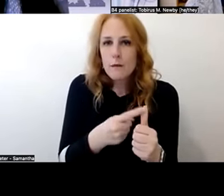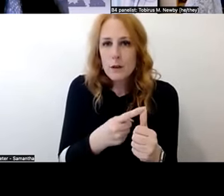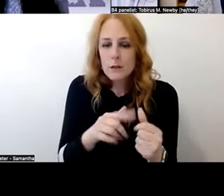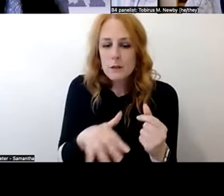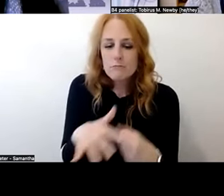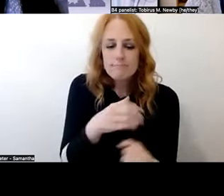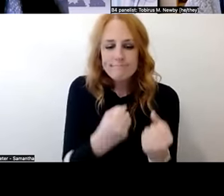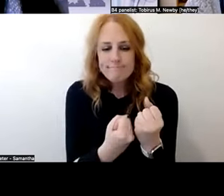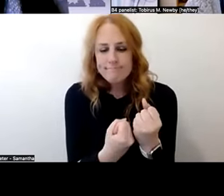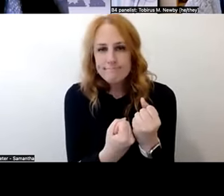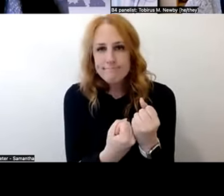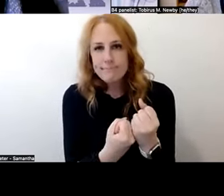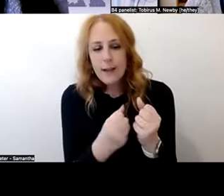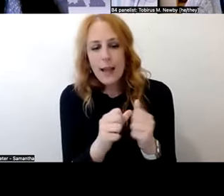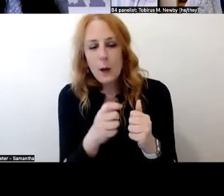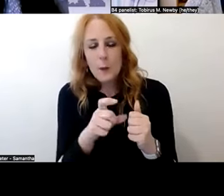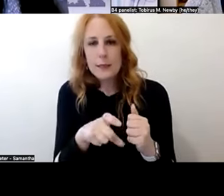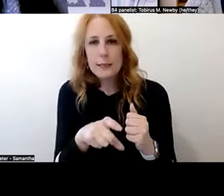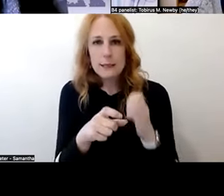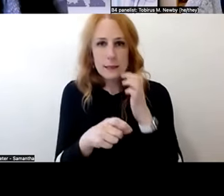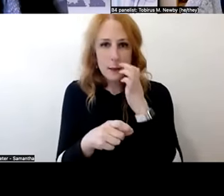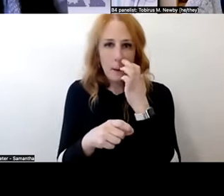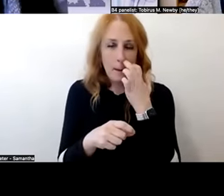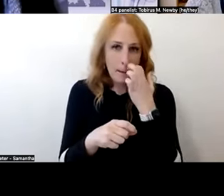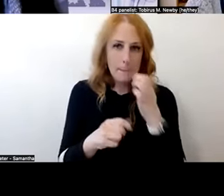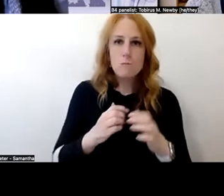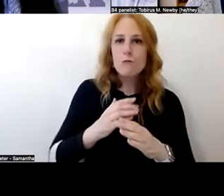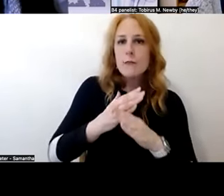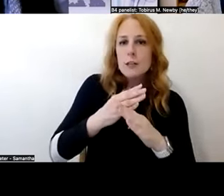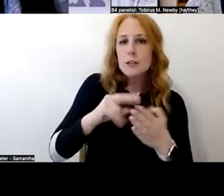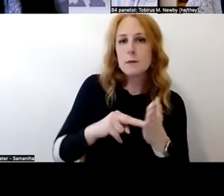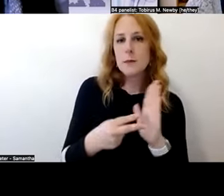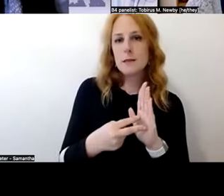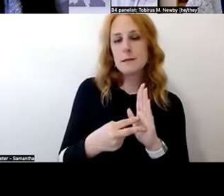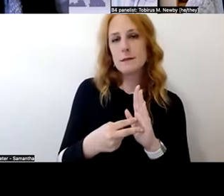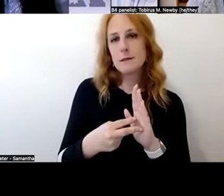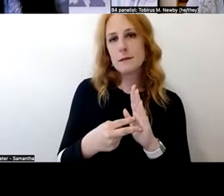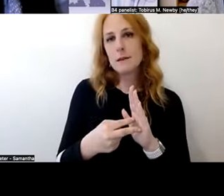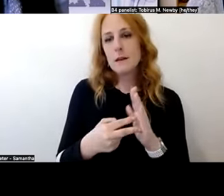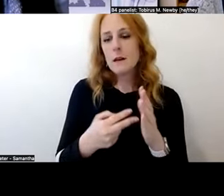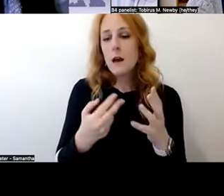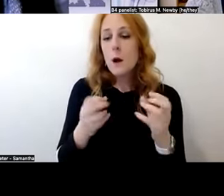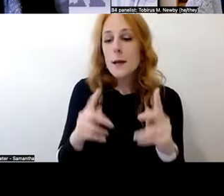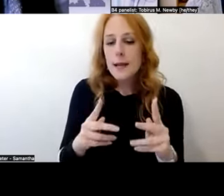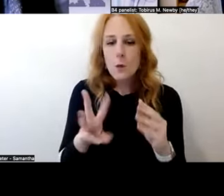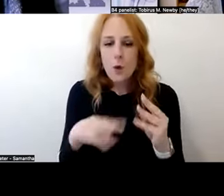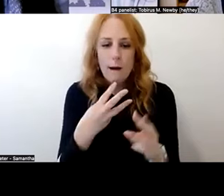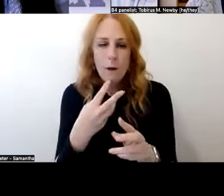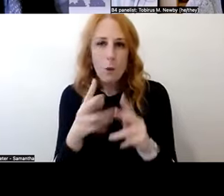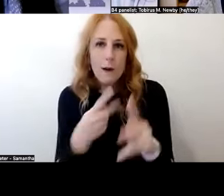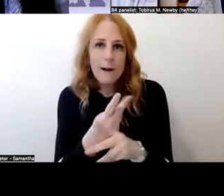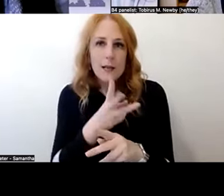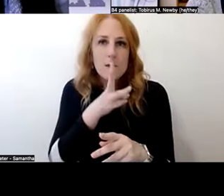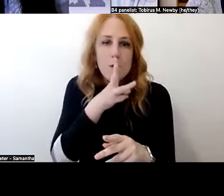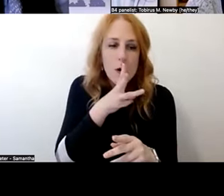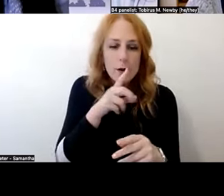supporting it in the way it needs. And so prevention would be looking at what, you know, what about the water? What kind of water quality does it need? How